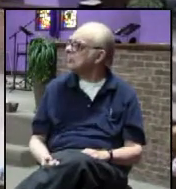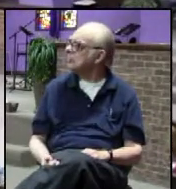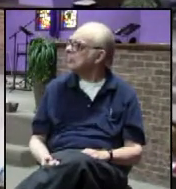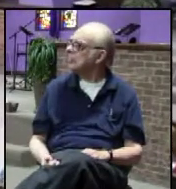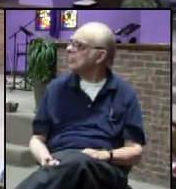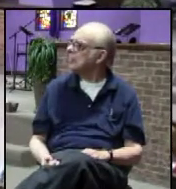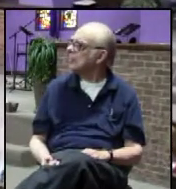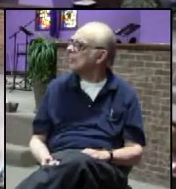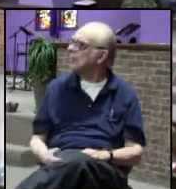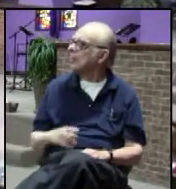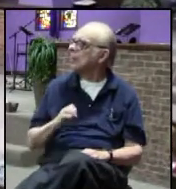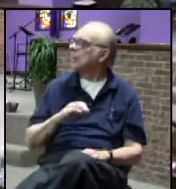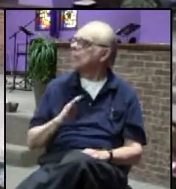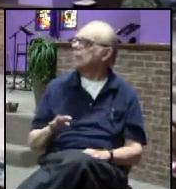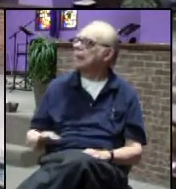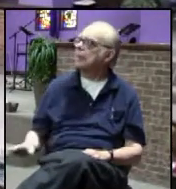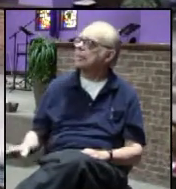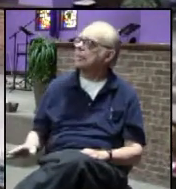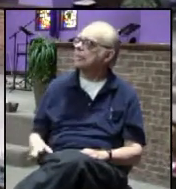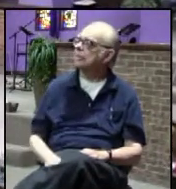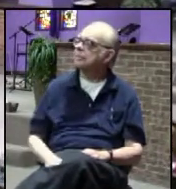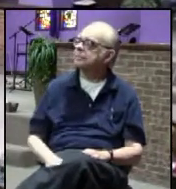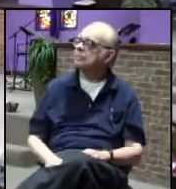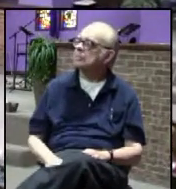My grandkids.